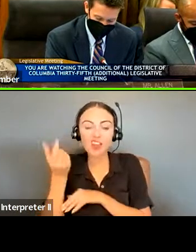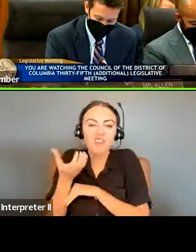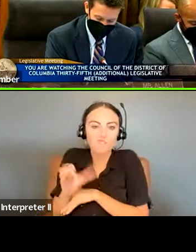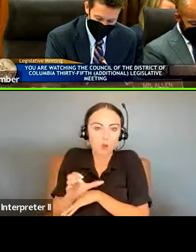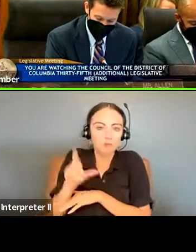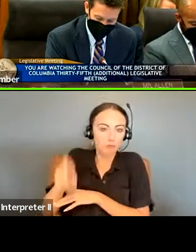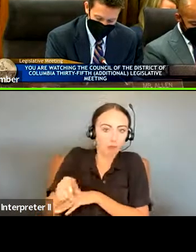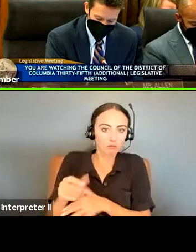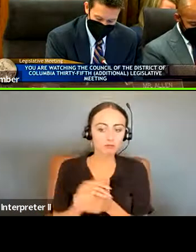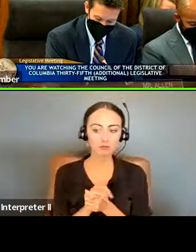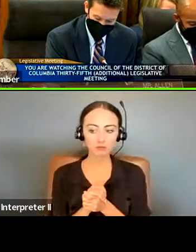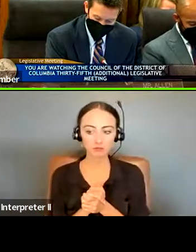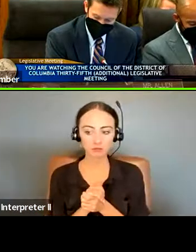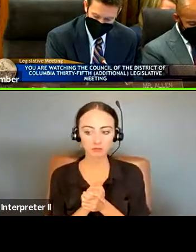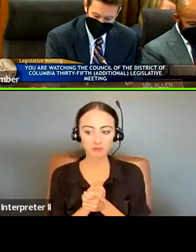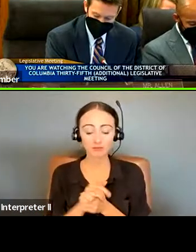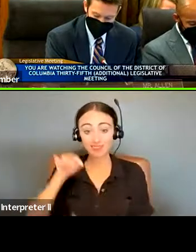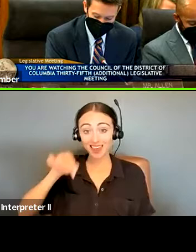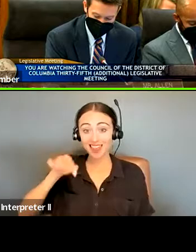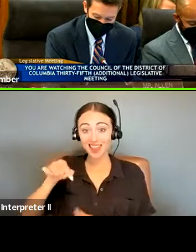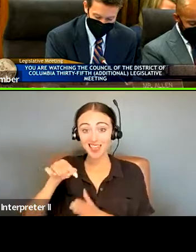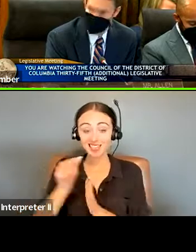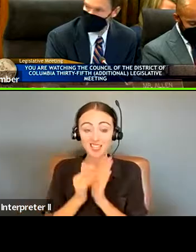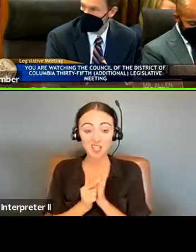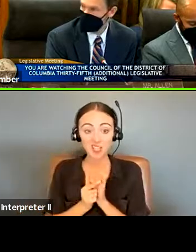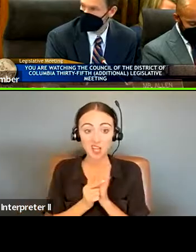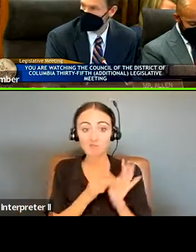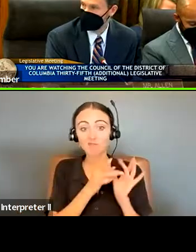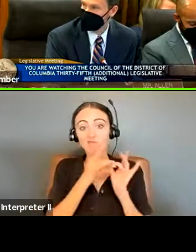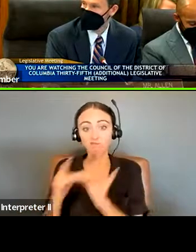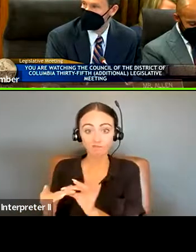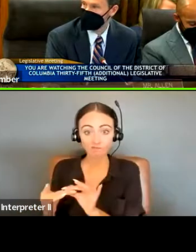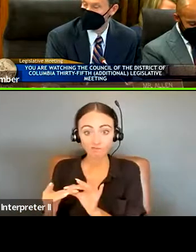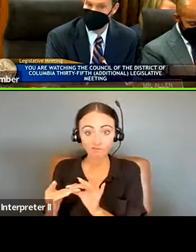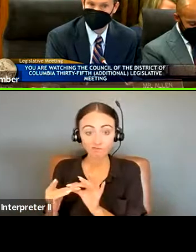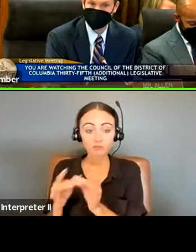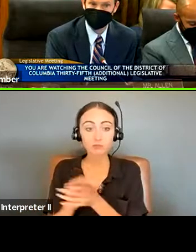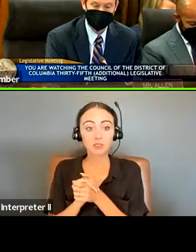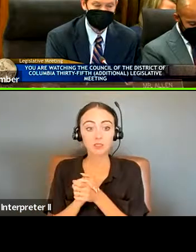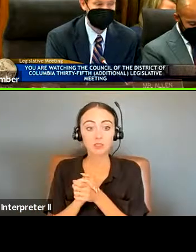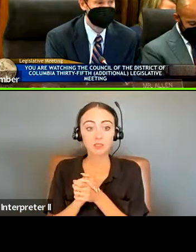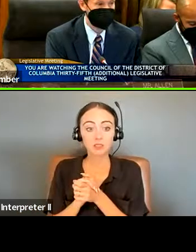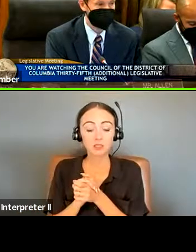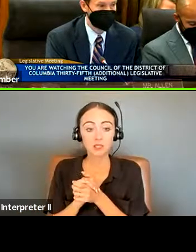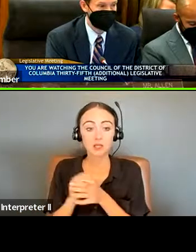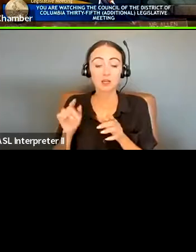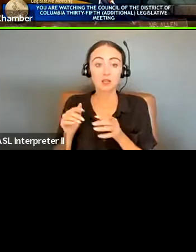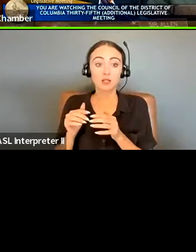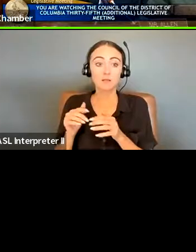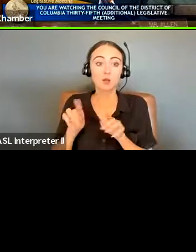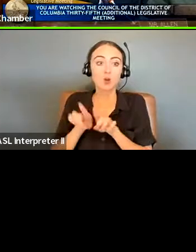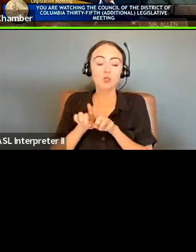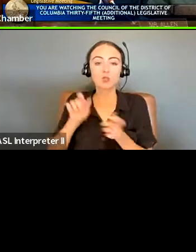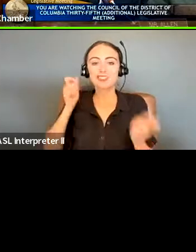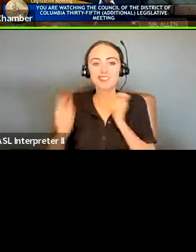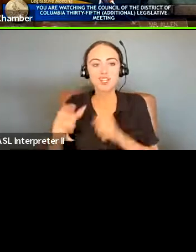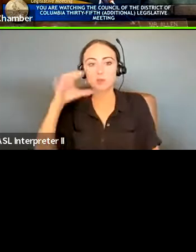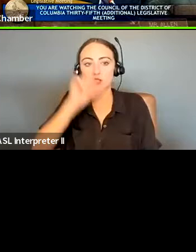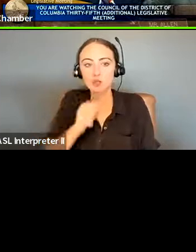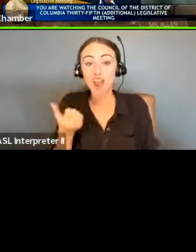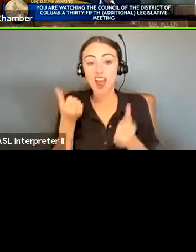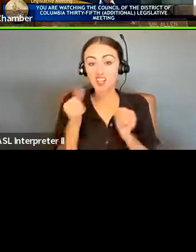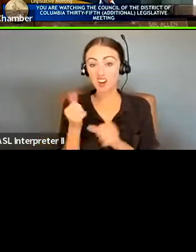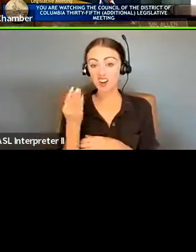that. This legislation, I think, goes a very long way, but it also helps, again, flip that presumption. I tried a couple of